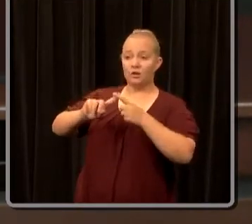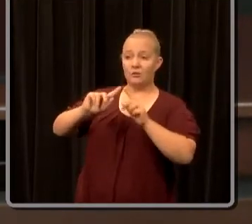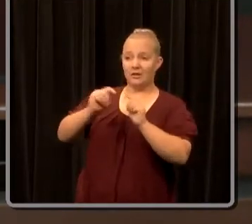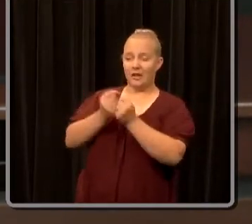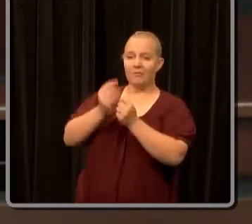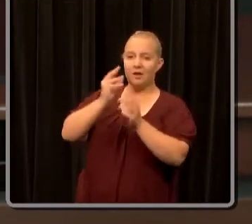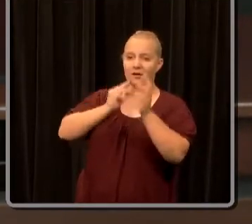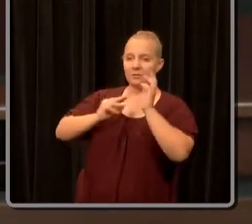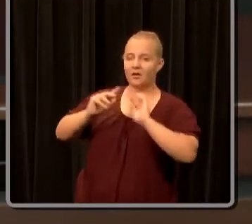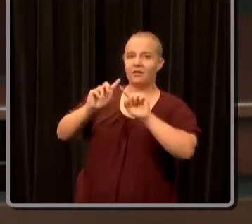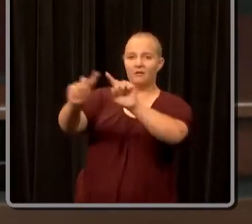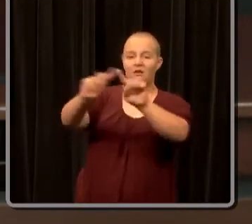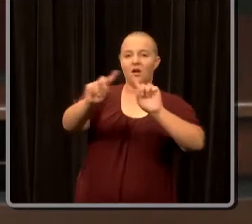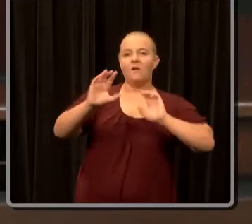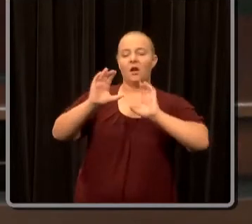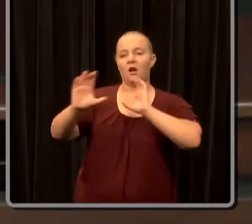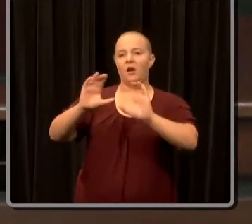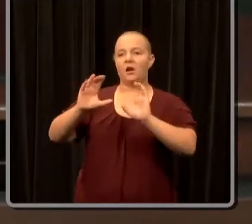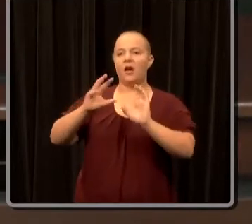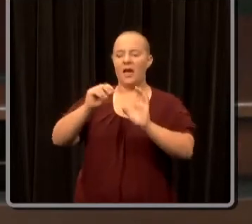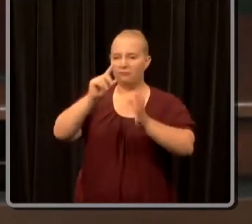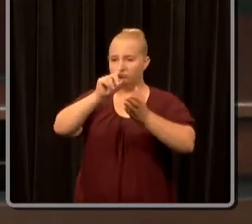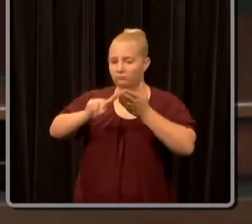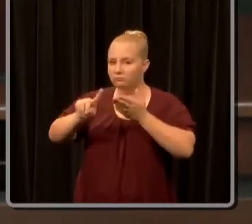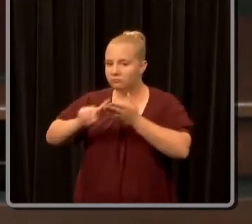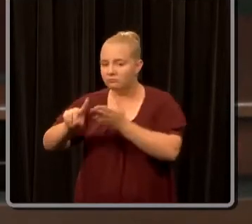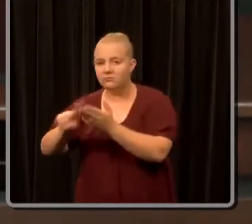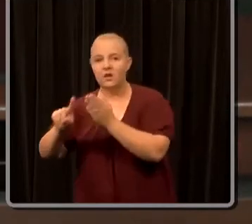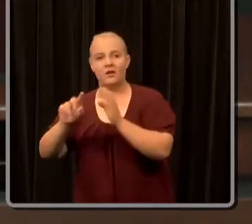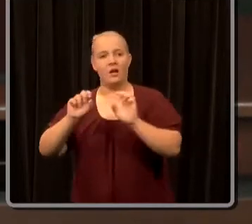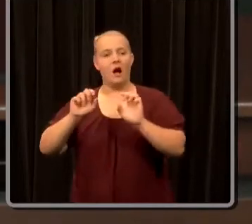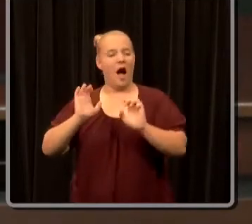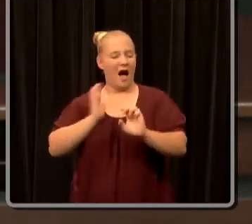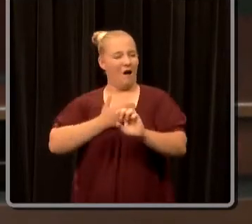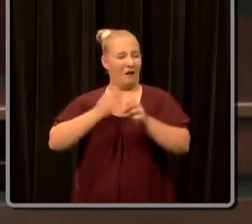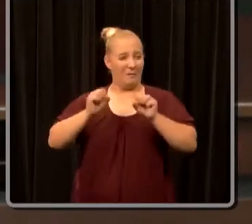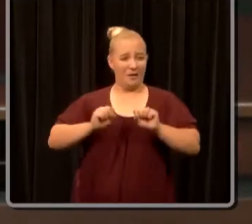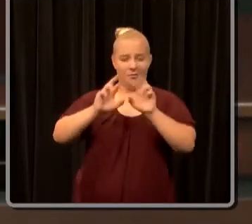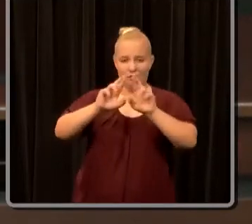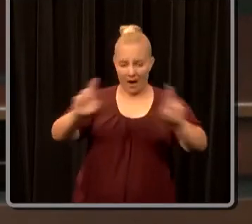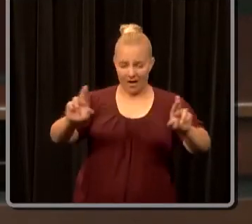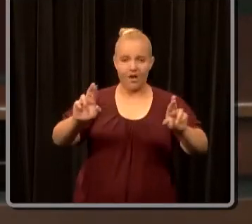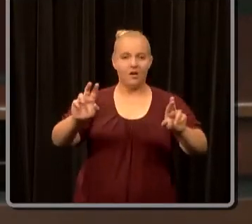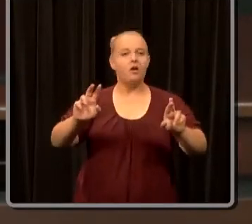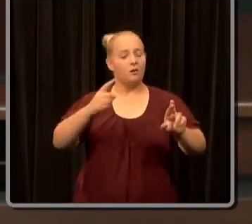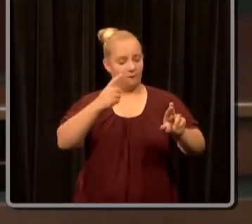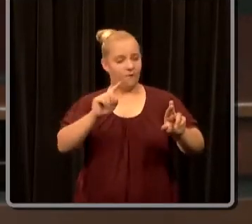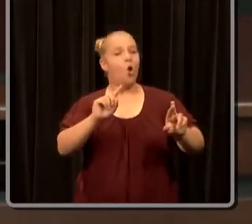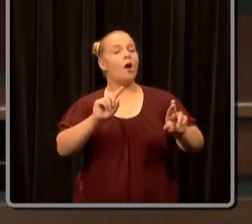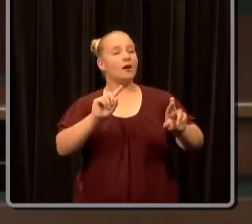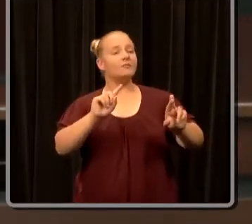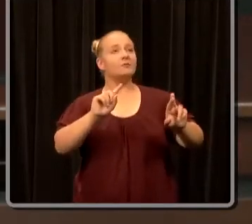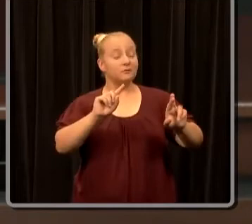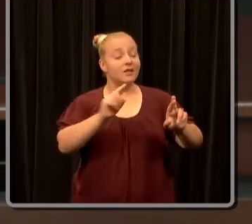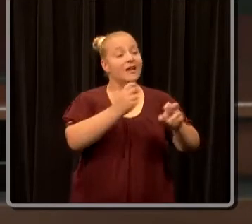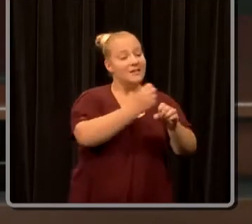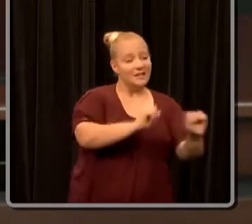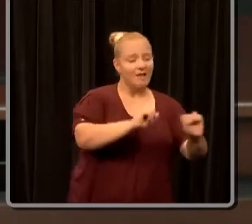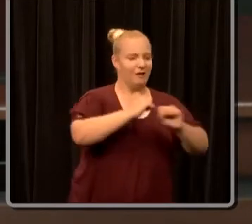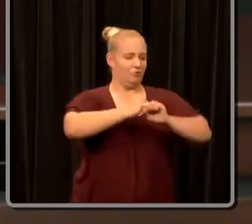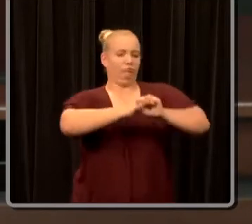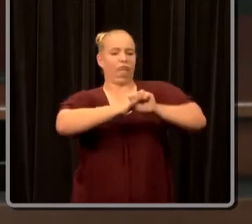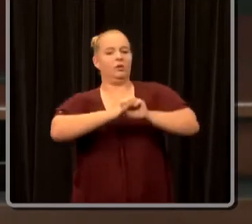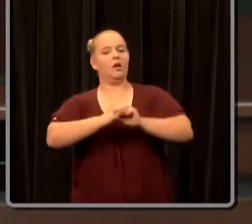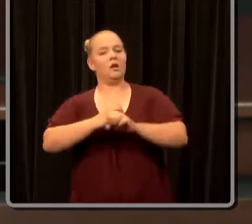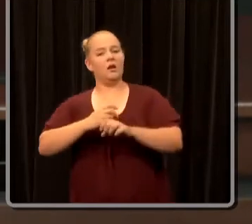pipeline to having these conversations and vetting these things, and our ability to be ready for the safety, security, protection of not